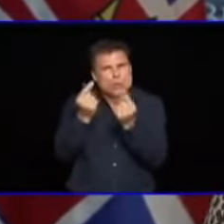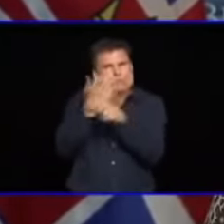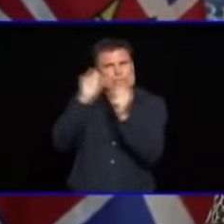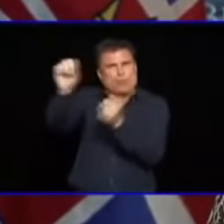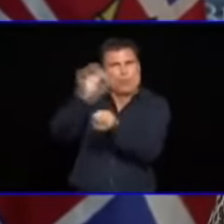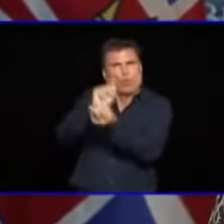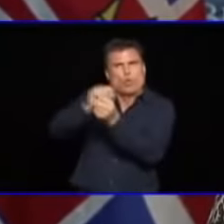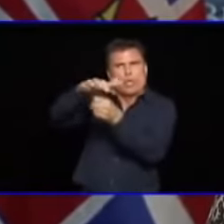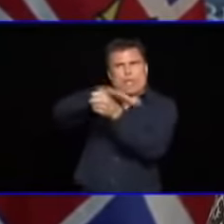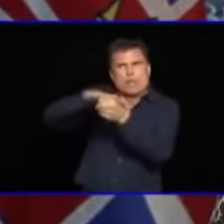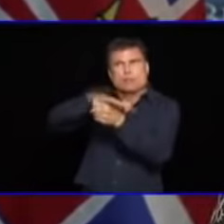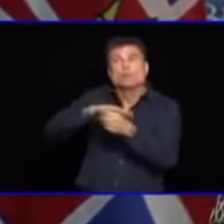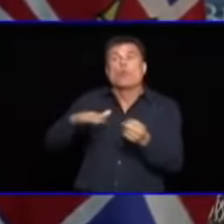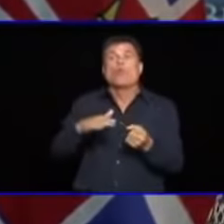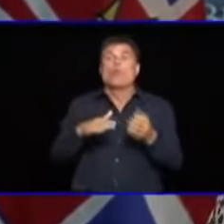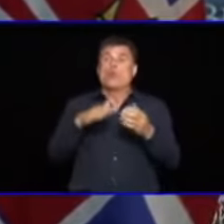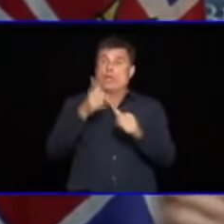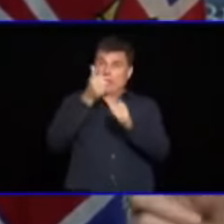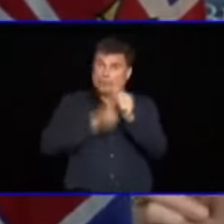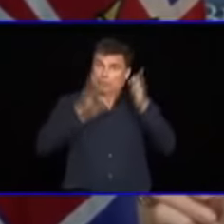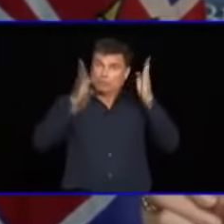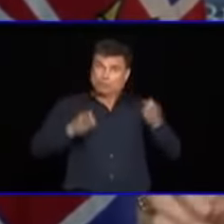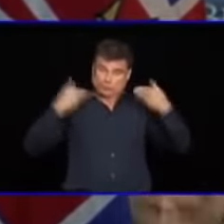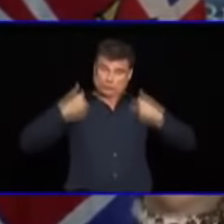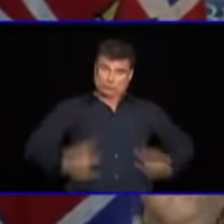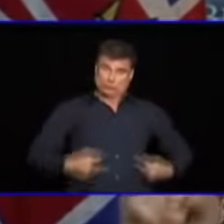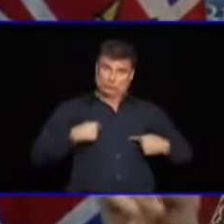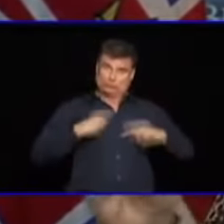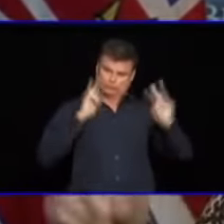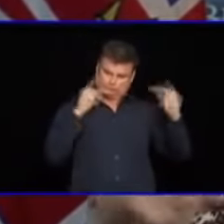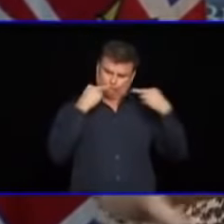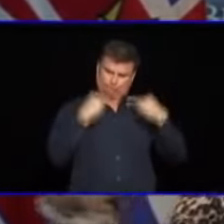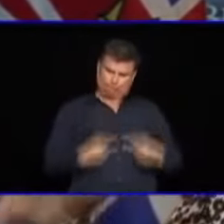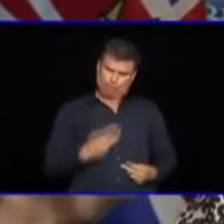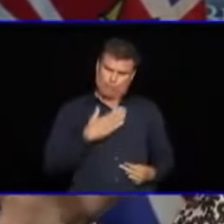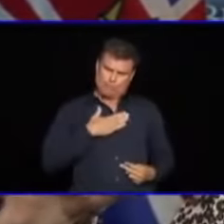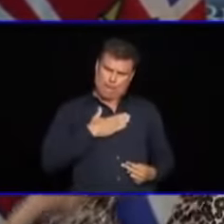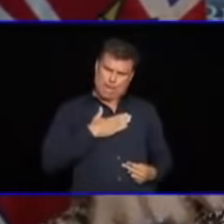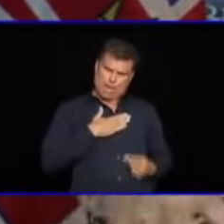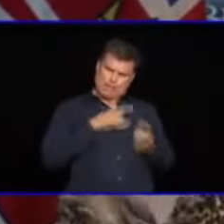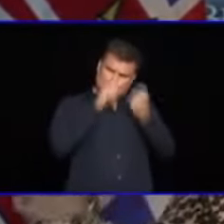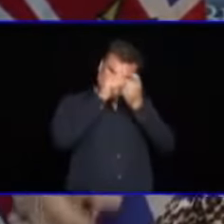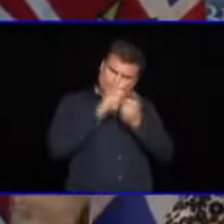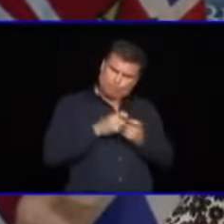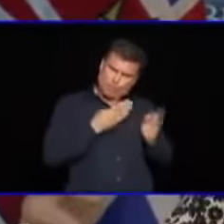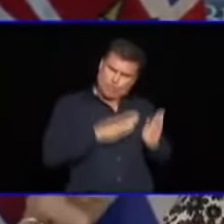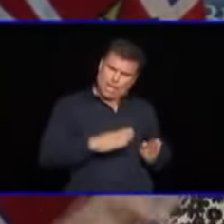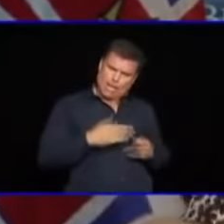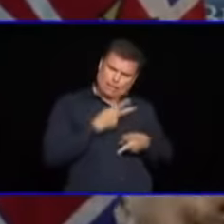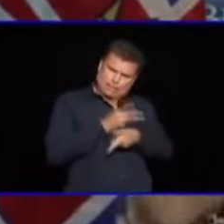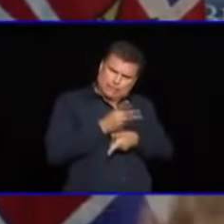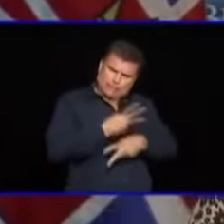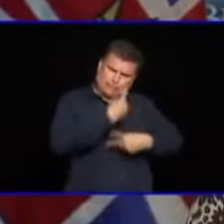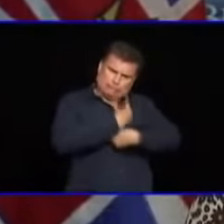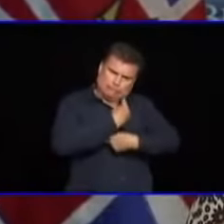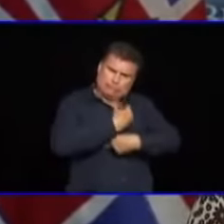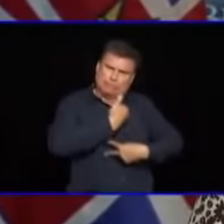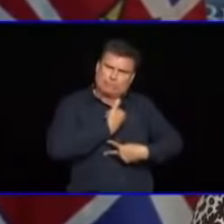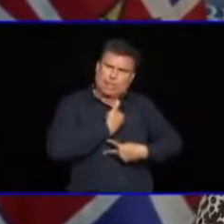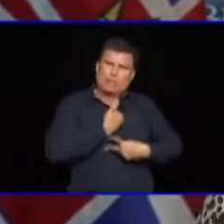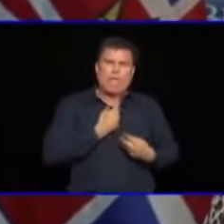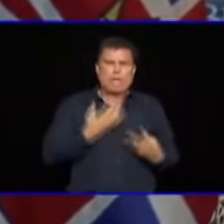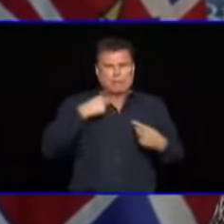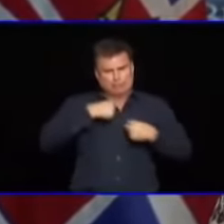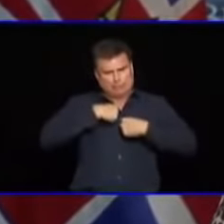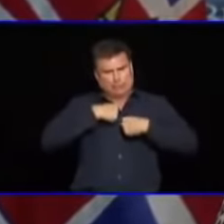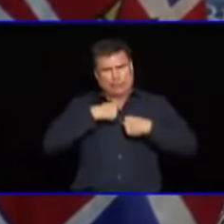office, for example, you need to stay within your team, that small number of people that you see every day, consistent number of